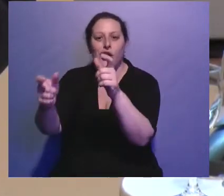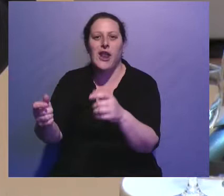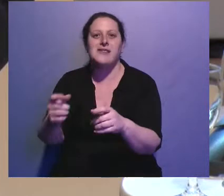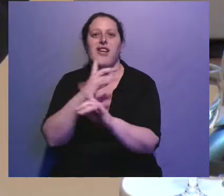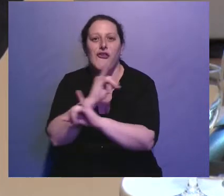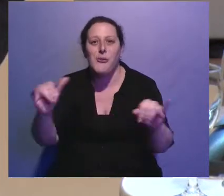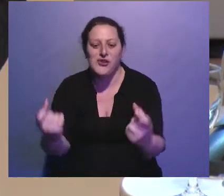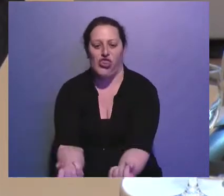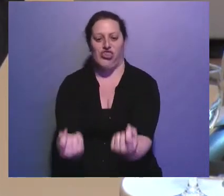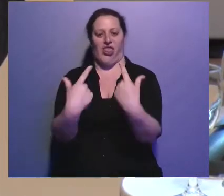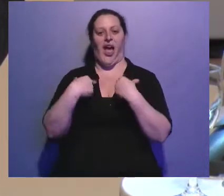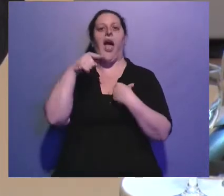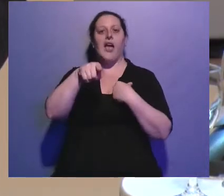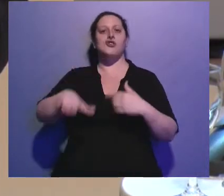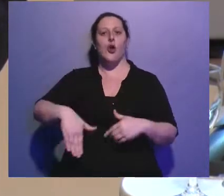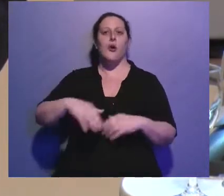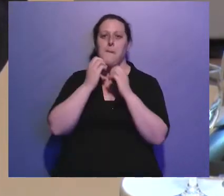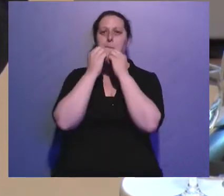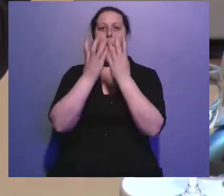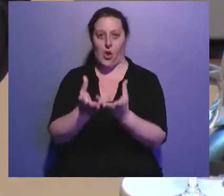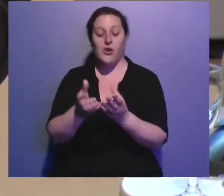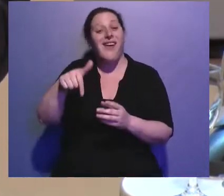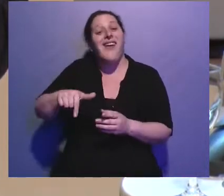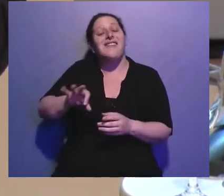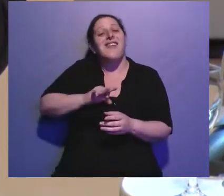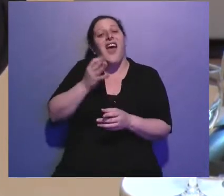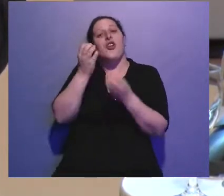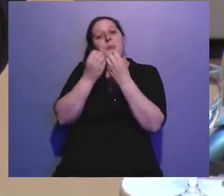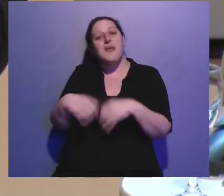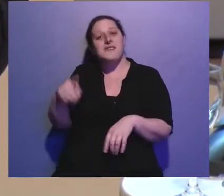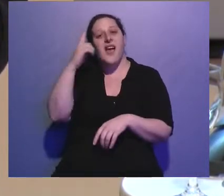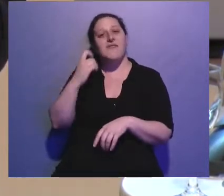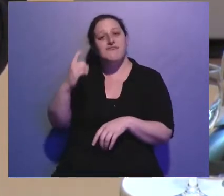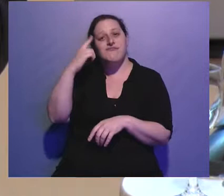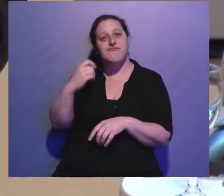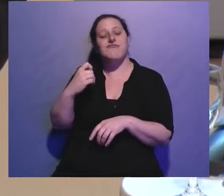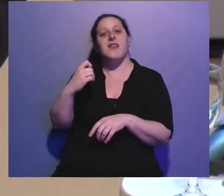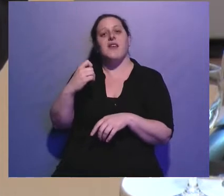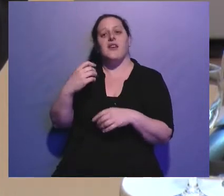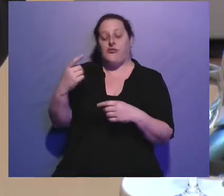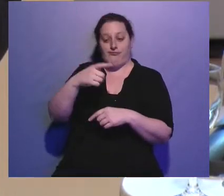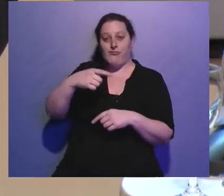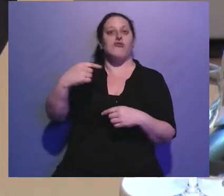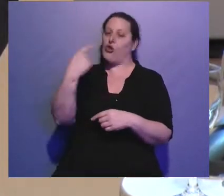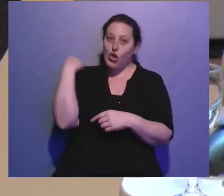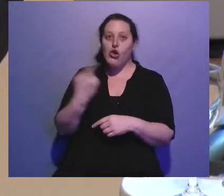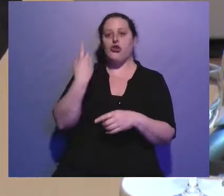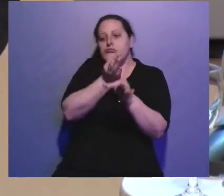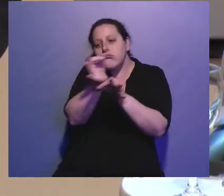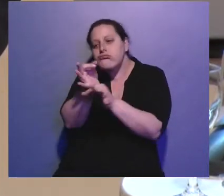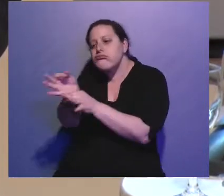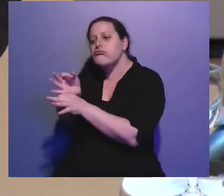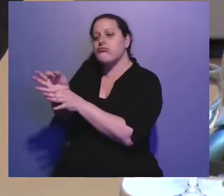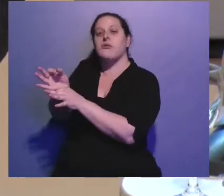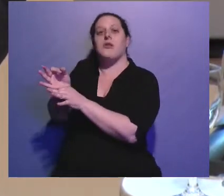the way from the people to the government even stronger. Next year, it will be the year